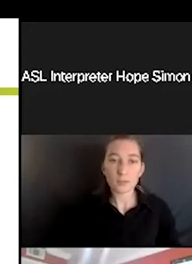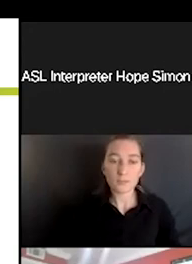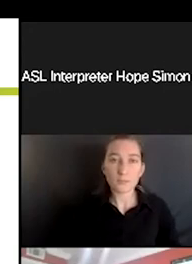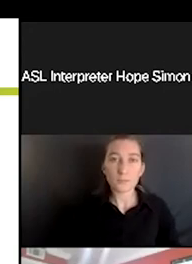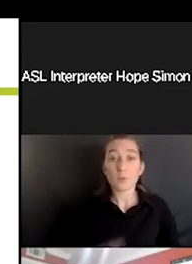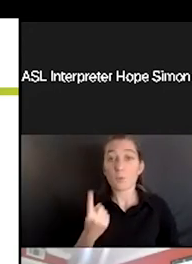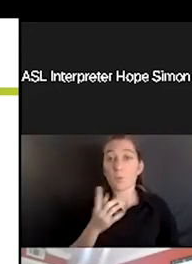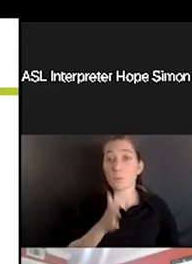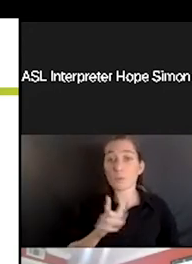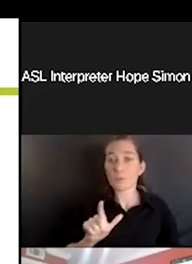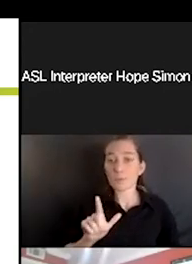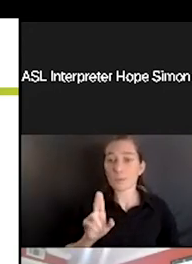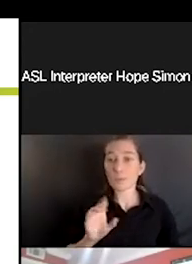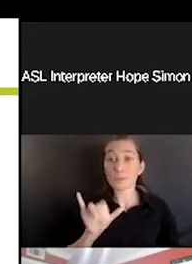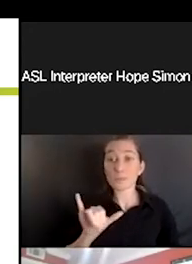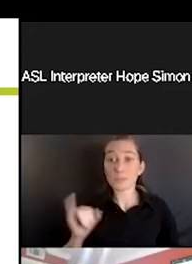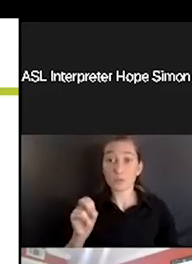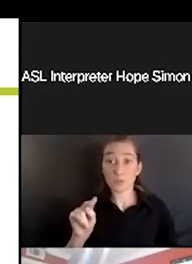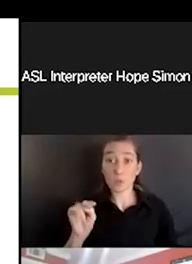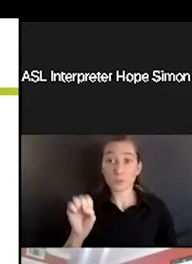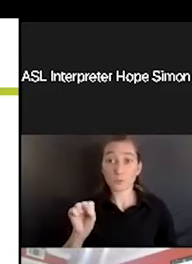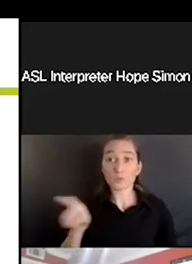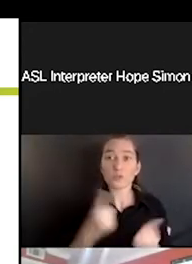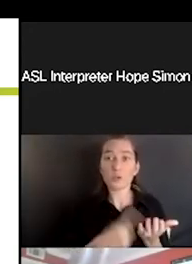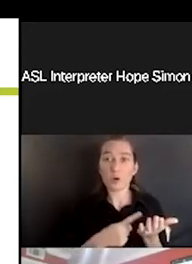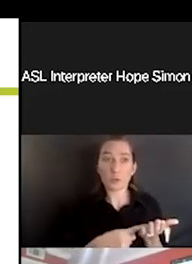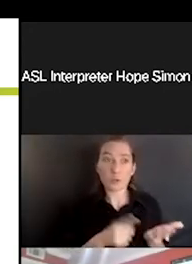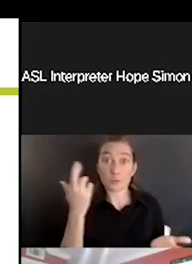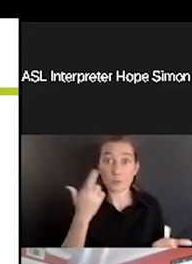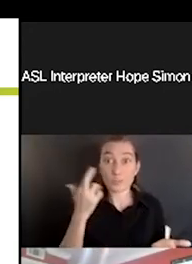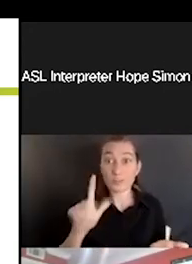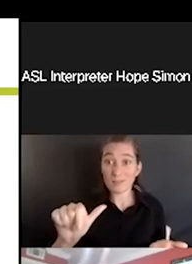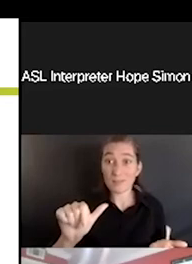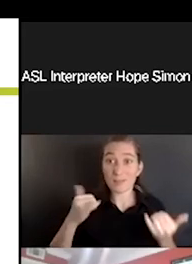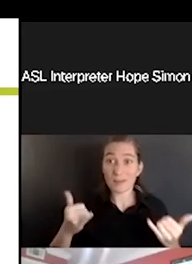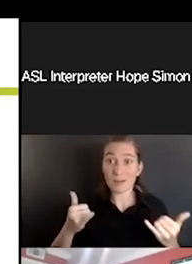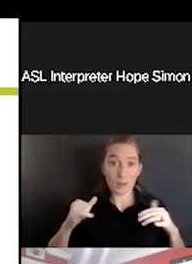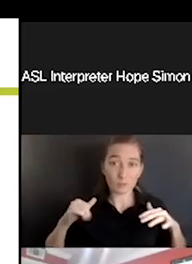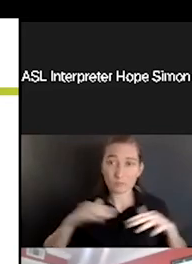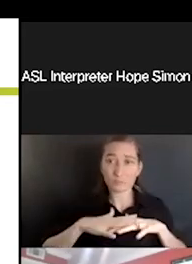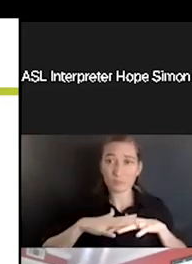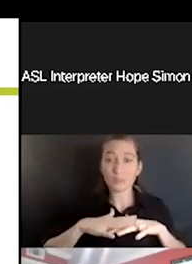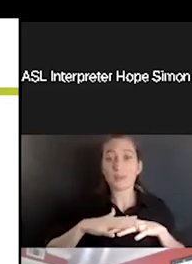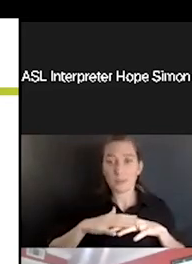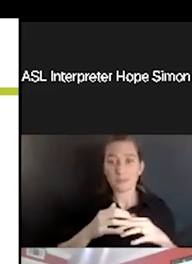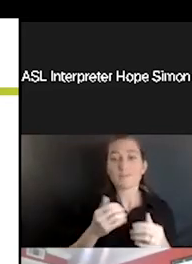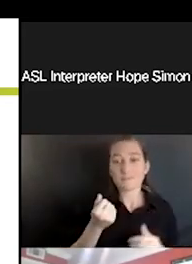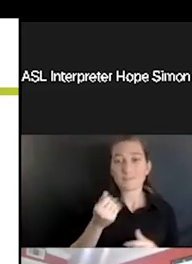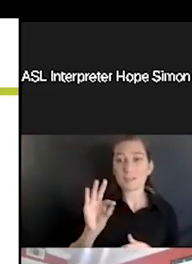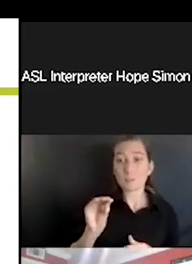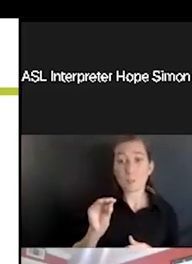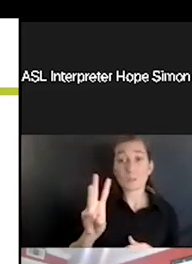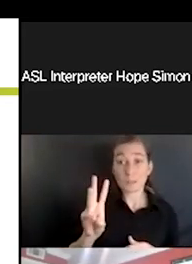that LA became so populated is because there was all the folks that migrated after the 1906 earthquake to Southern